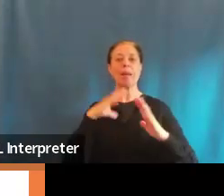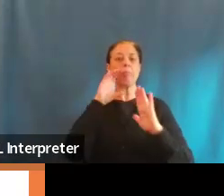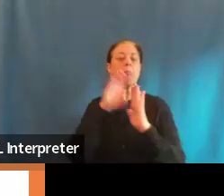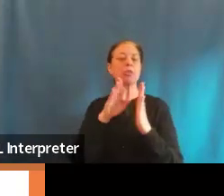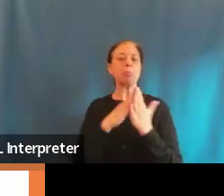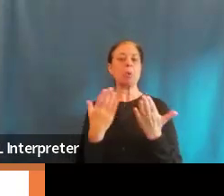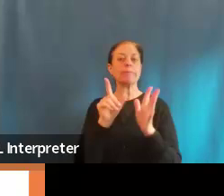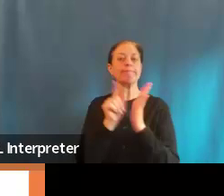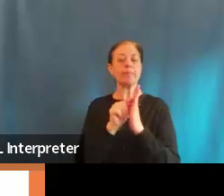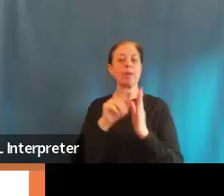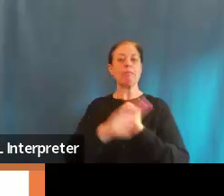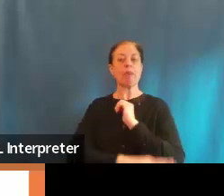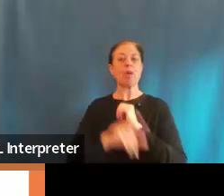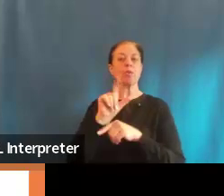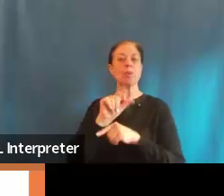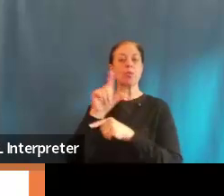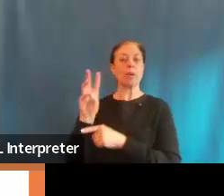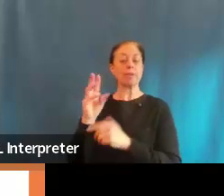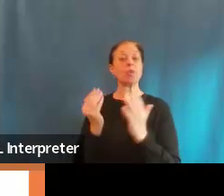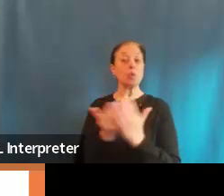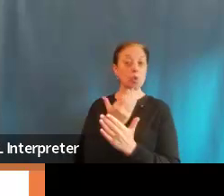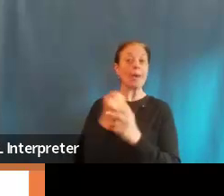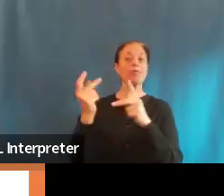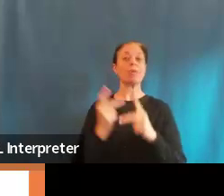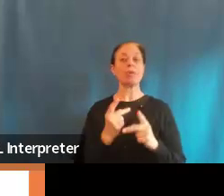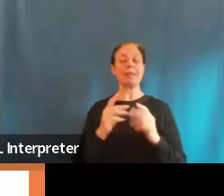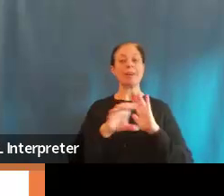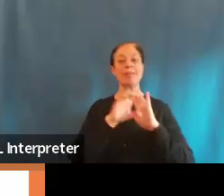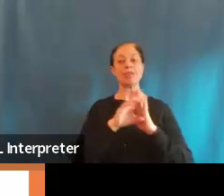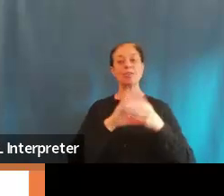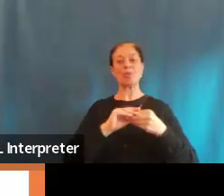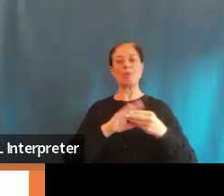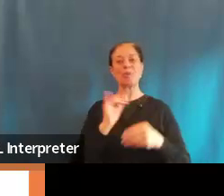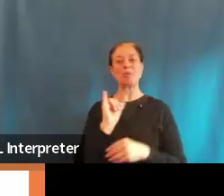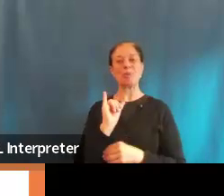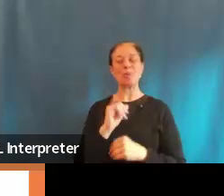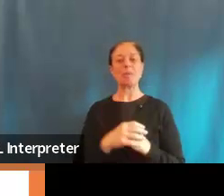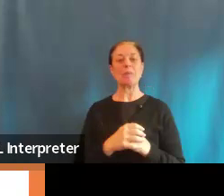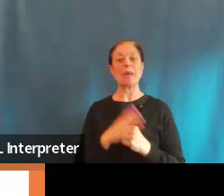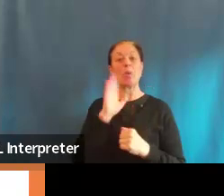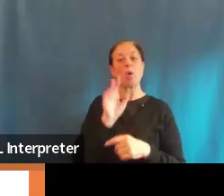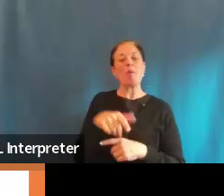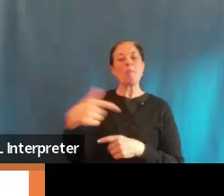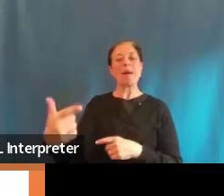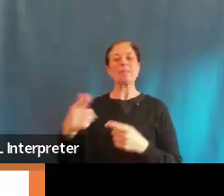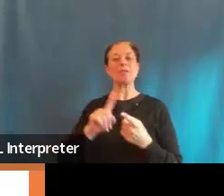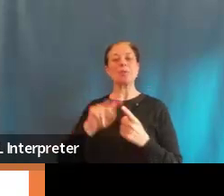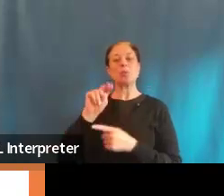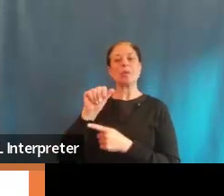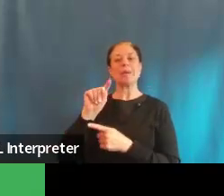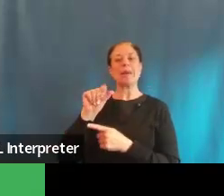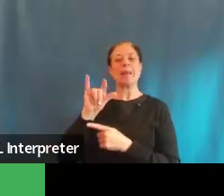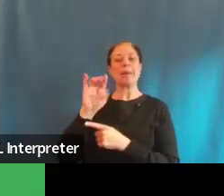fall 2026, which feature some new and returning characters and stories. And I will pass it to